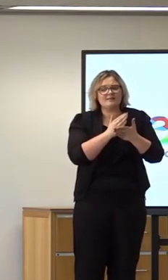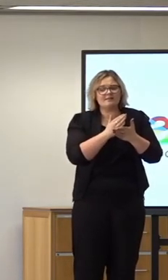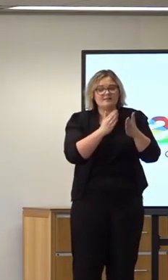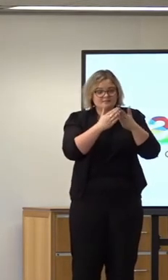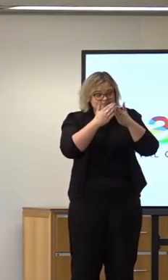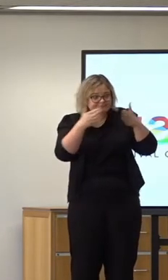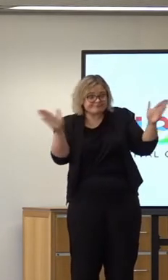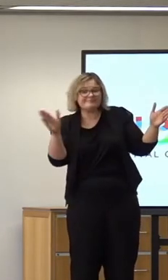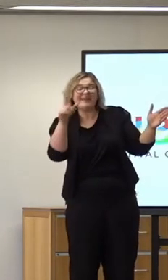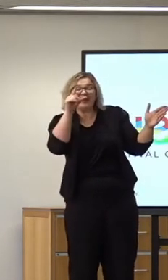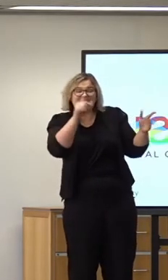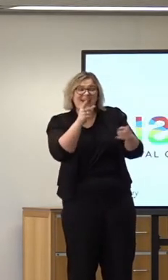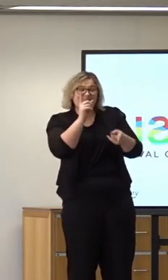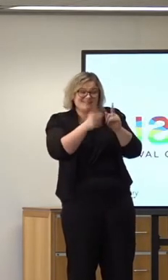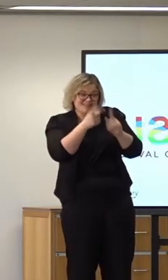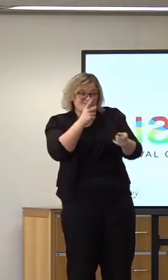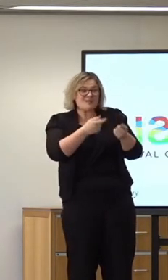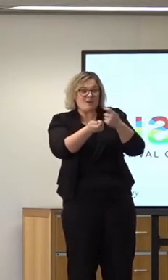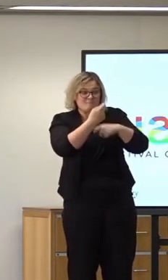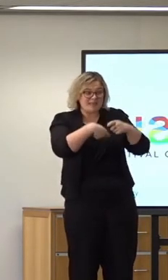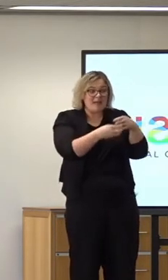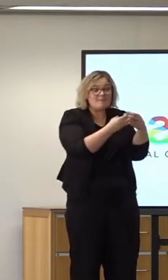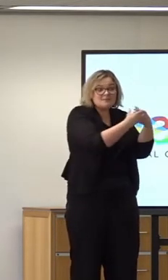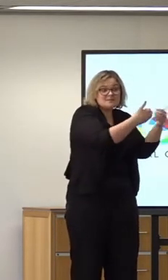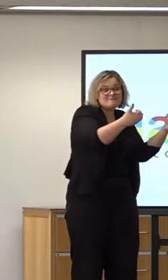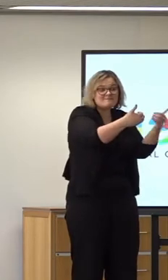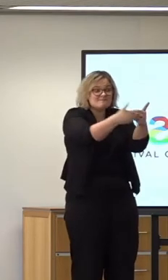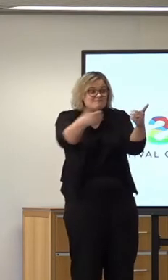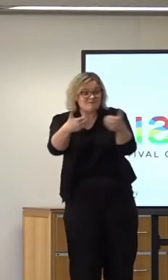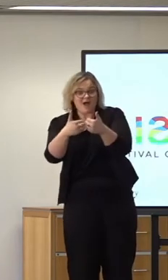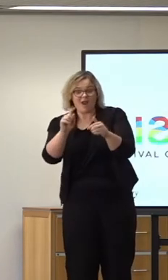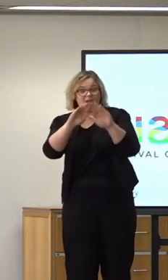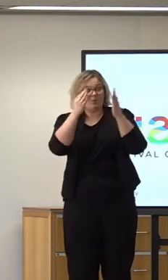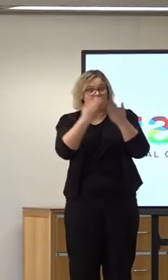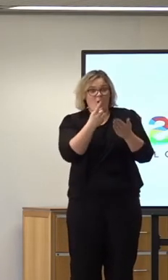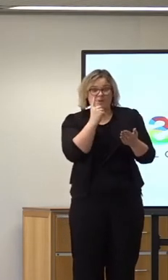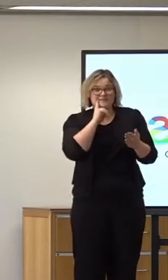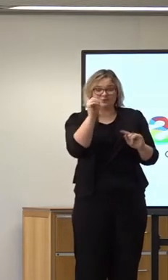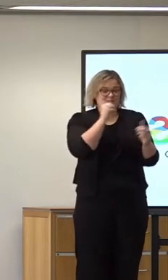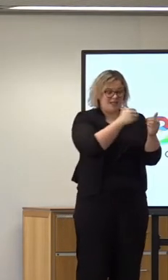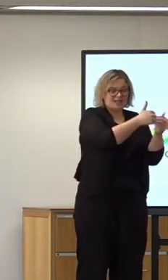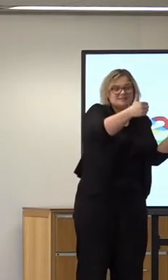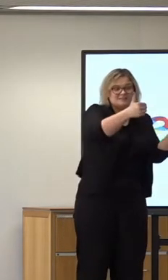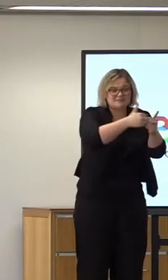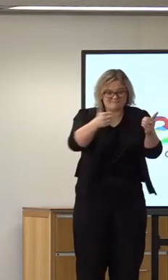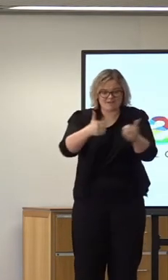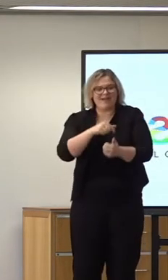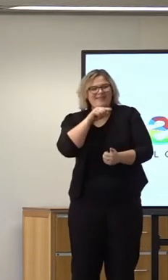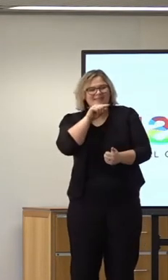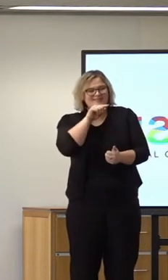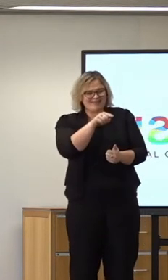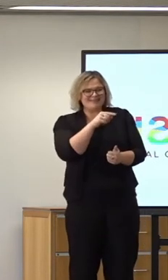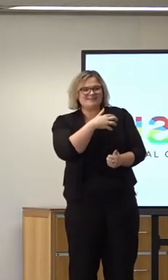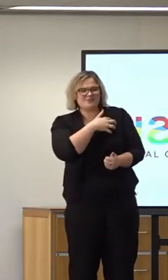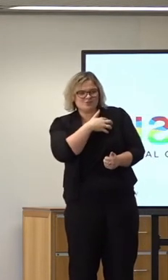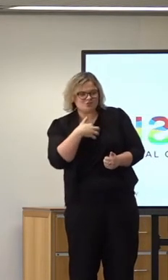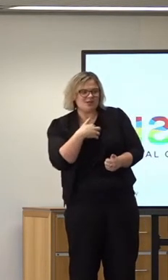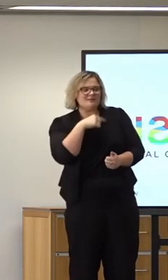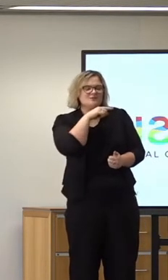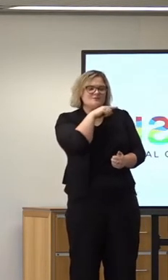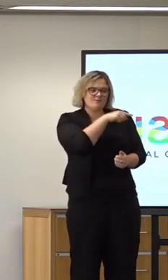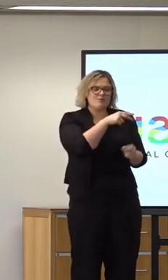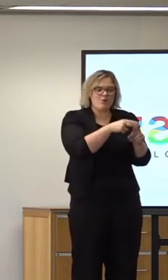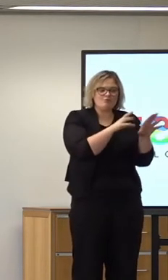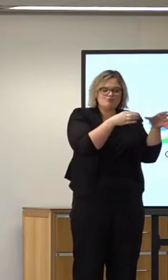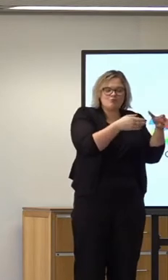advocate, lead to some of the division we're seeing in the world today. And I guess, you know, that's the challenge of institutions, to be safe spaces.